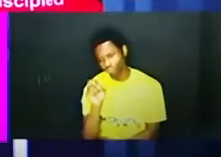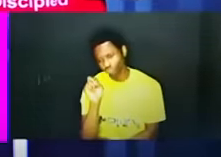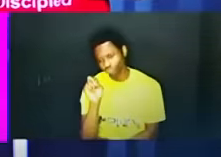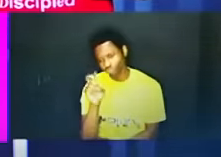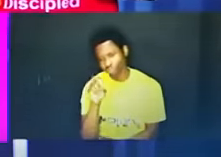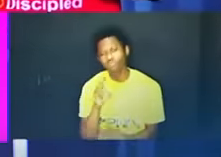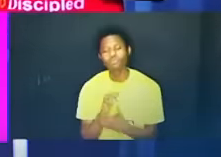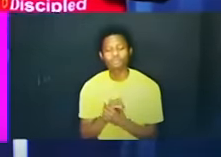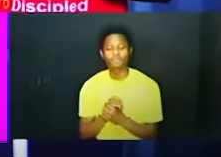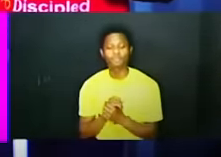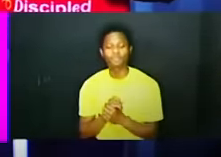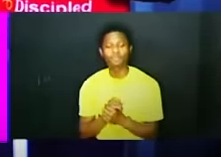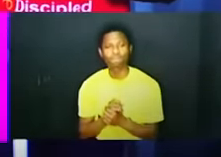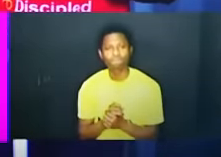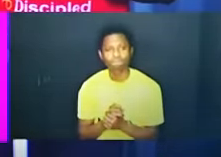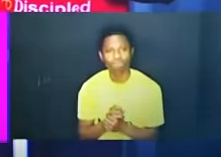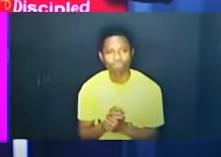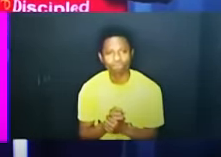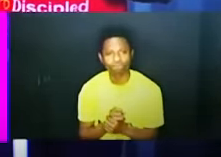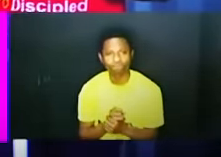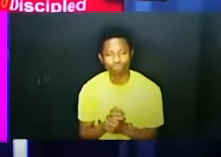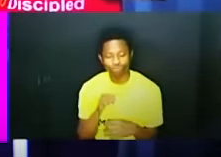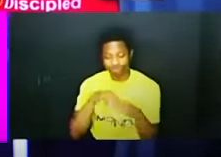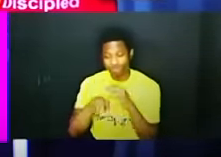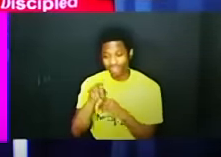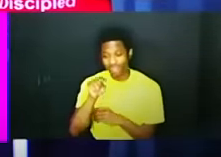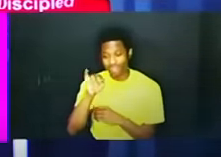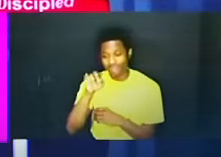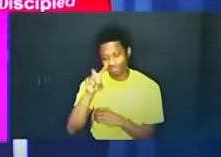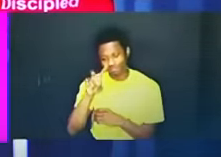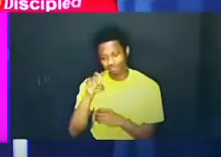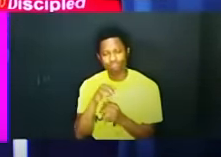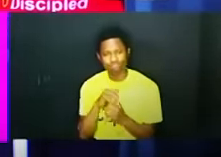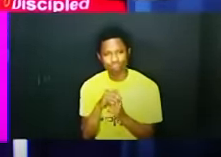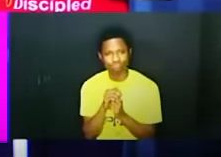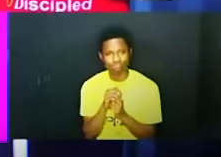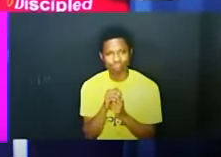12. The NIV.